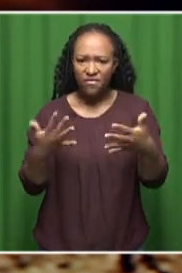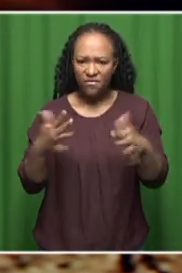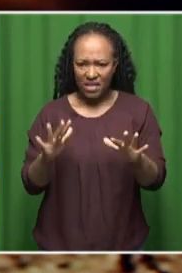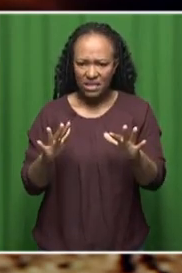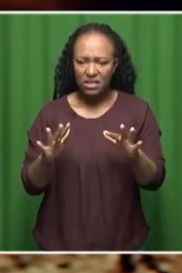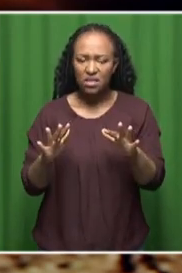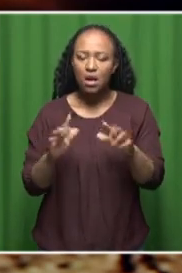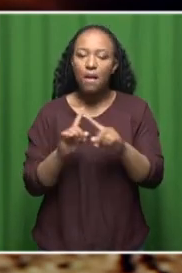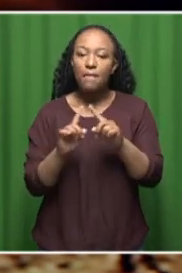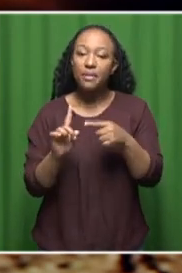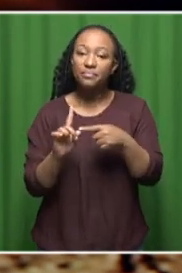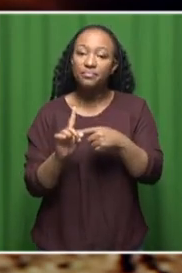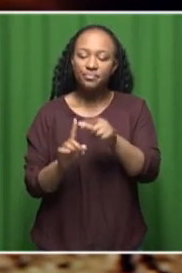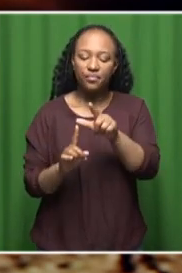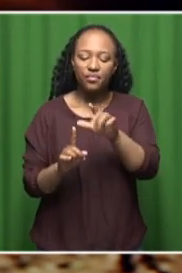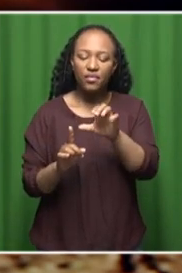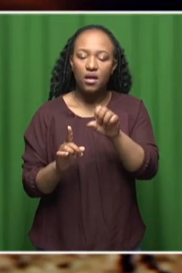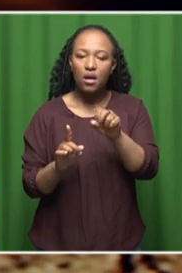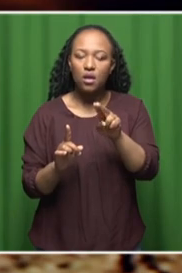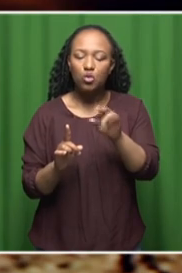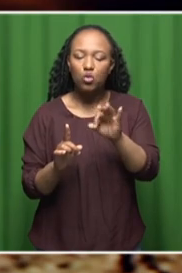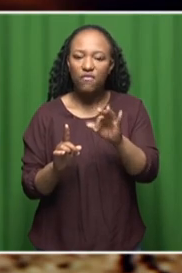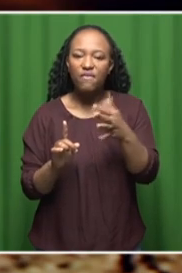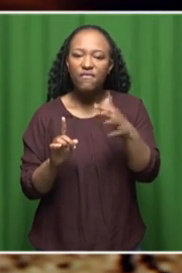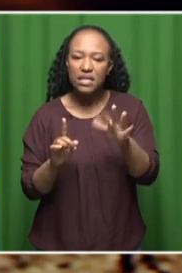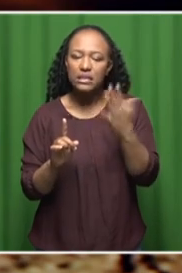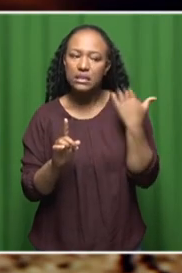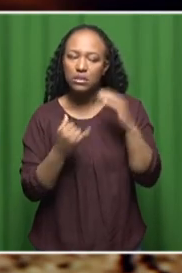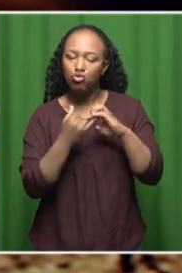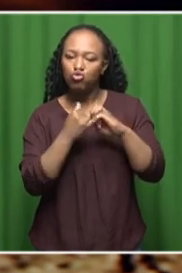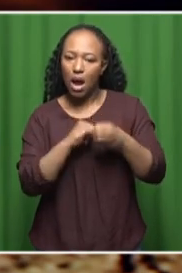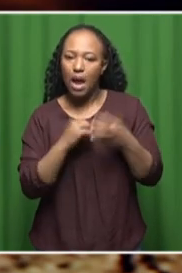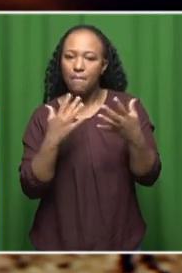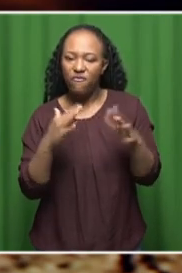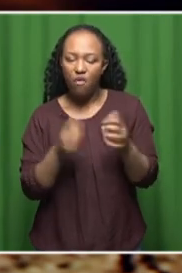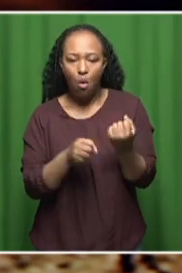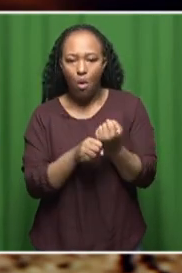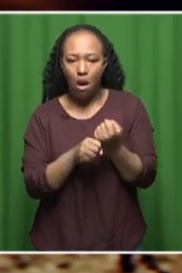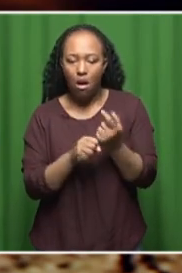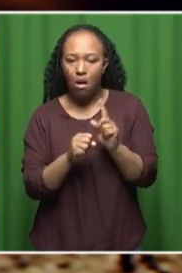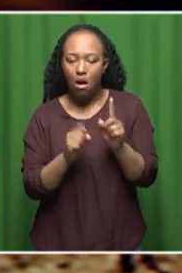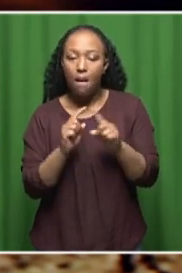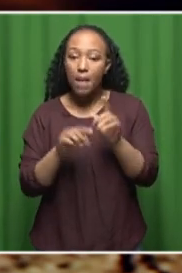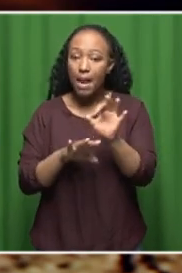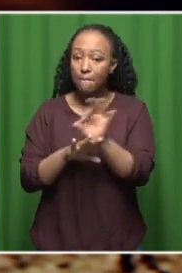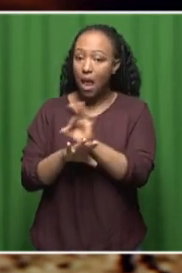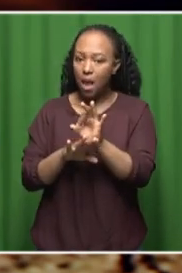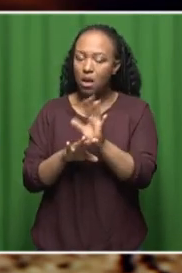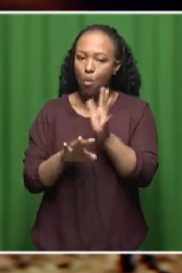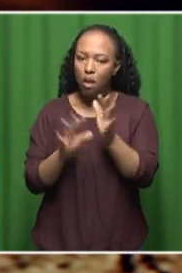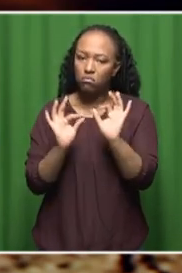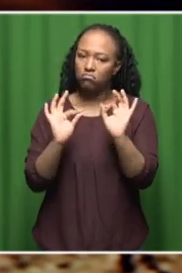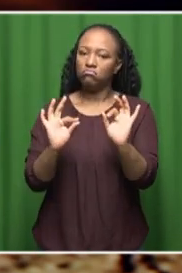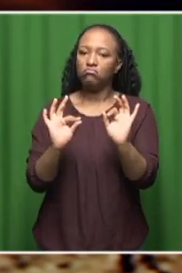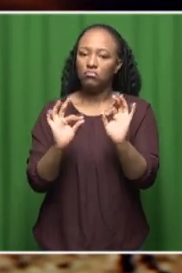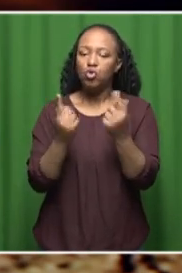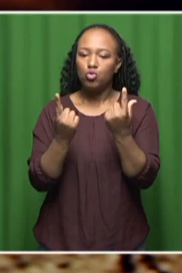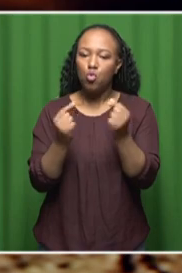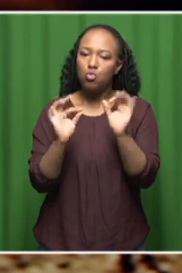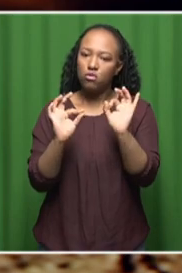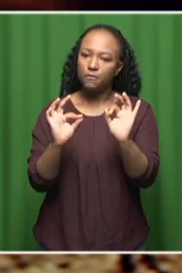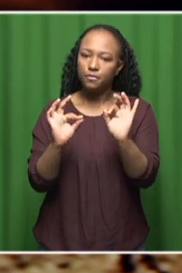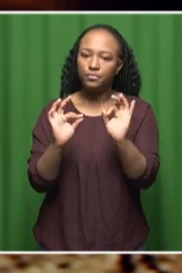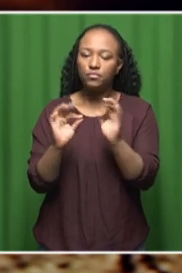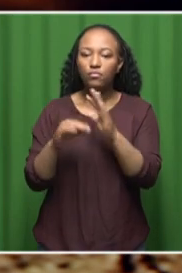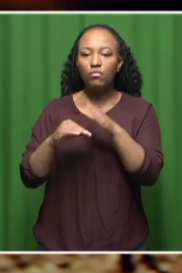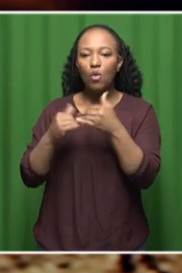government had tried before, but it just did not work. And Lesufi says he plans to get it right this time. Well, joining us